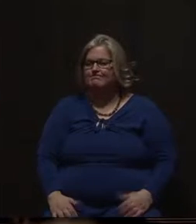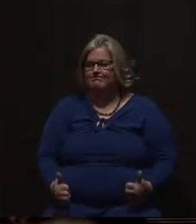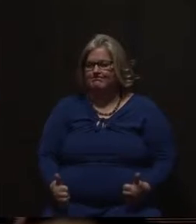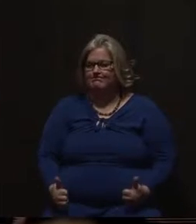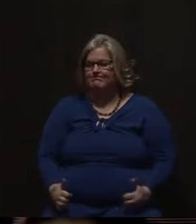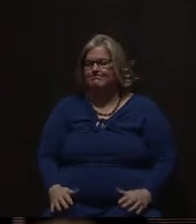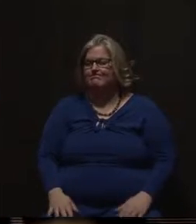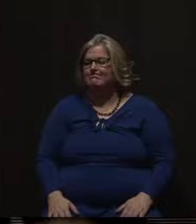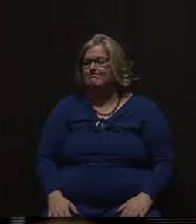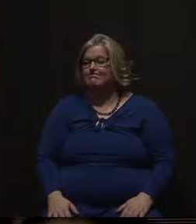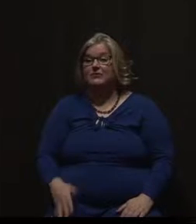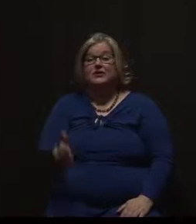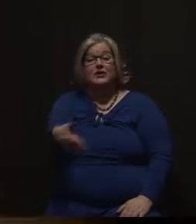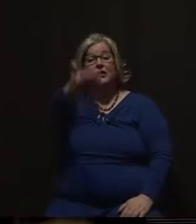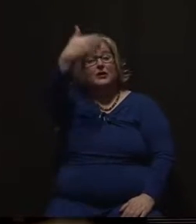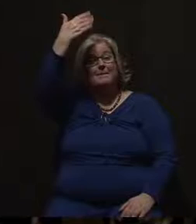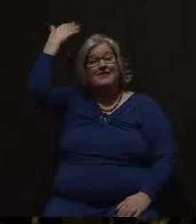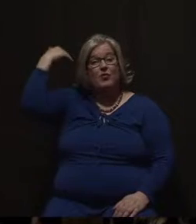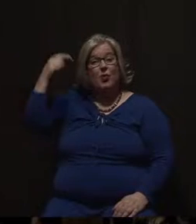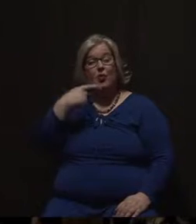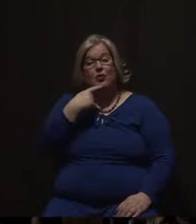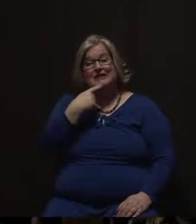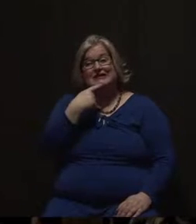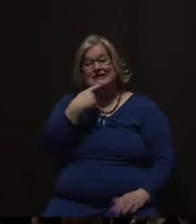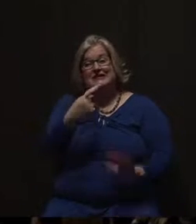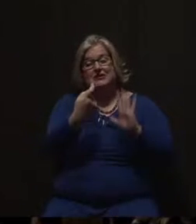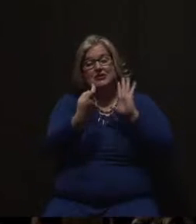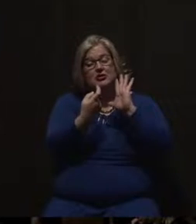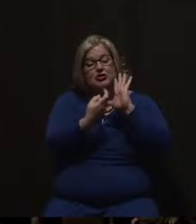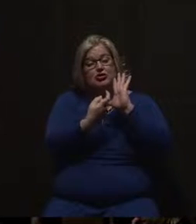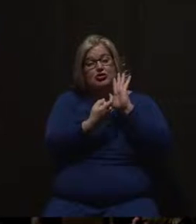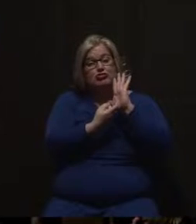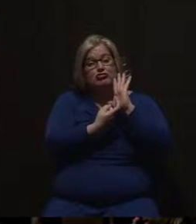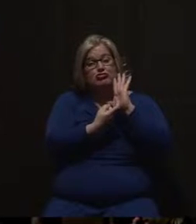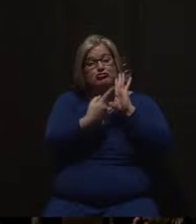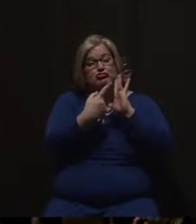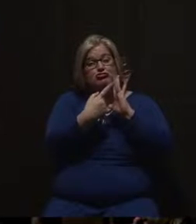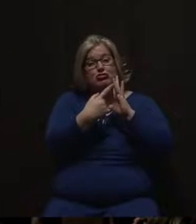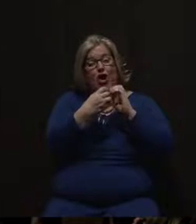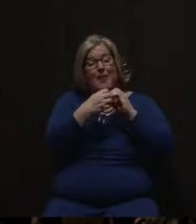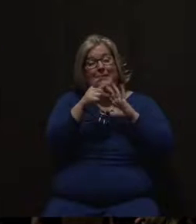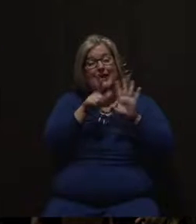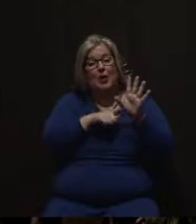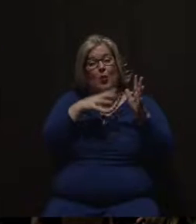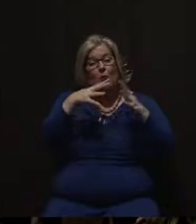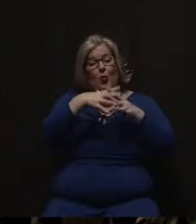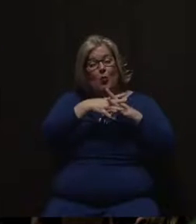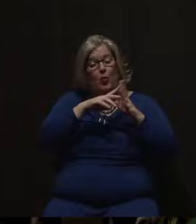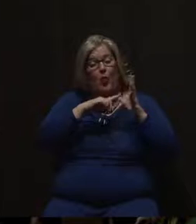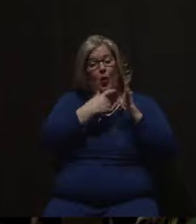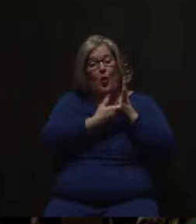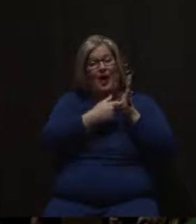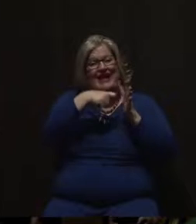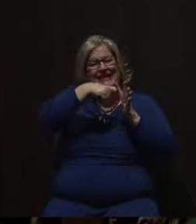When you mentioned Robin Wall Kimmerer and having a much more